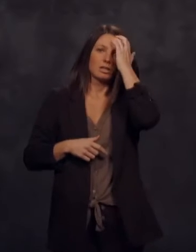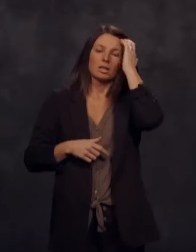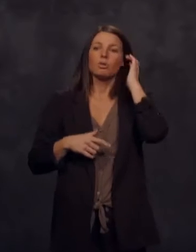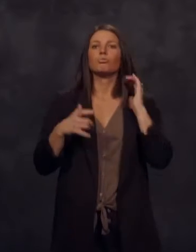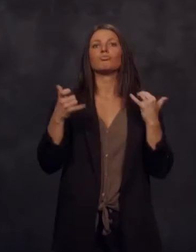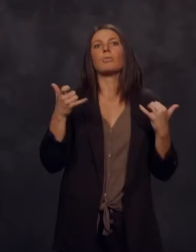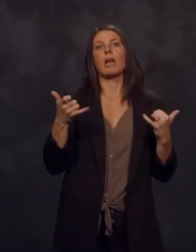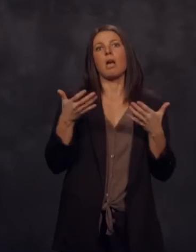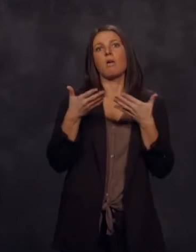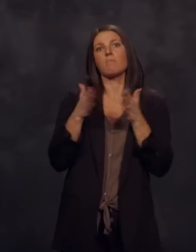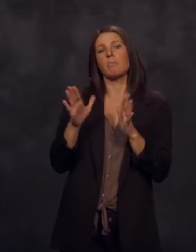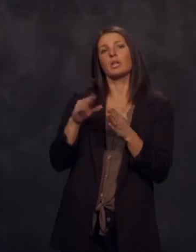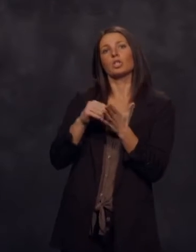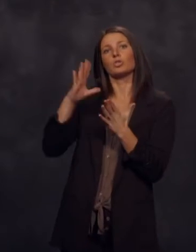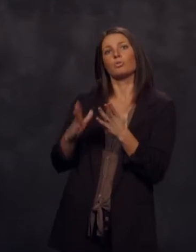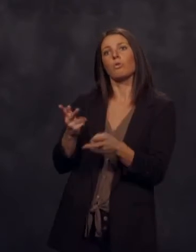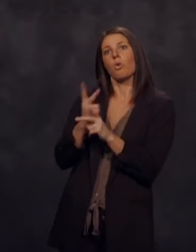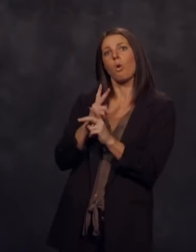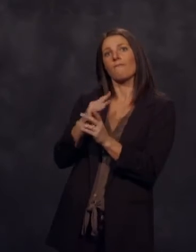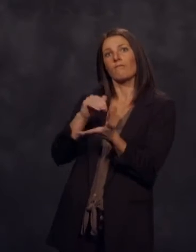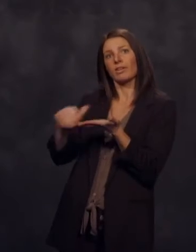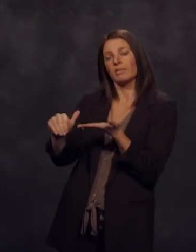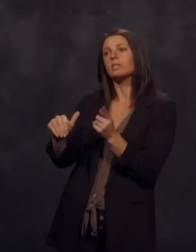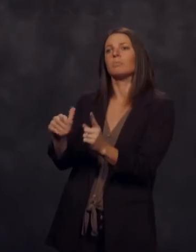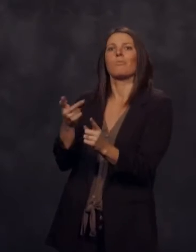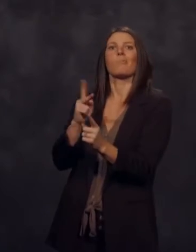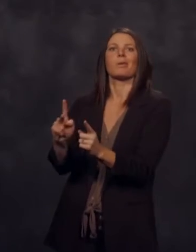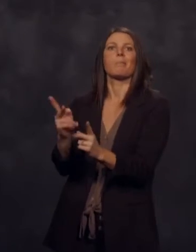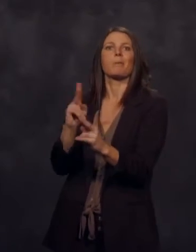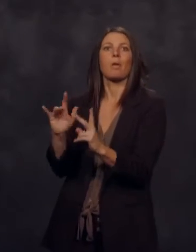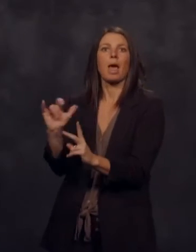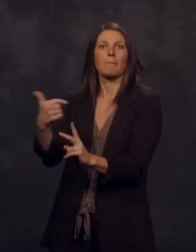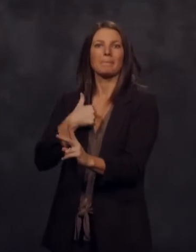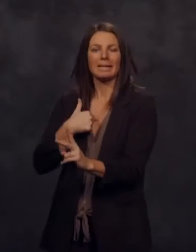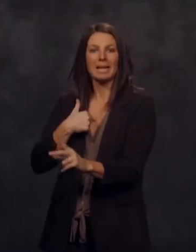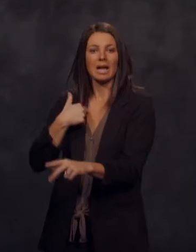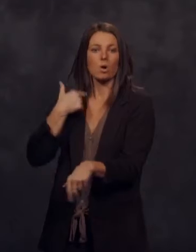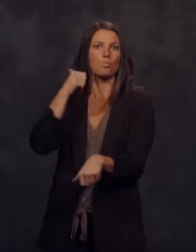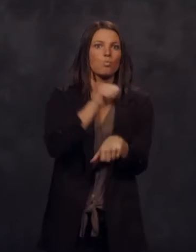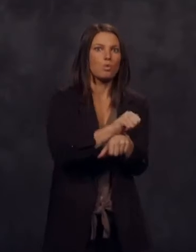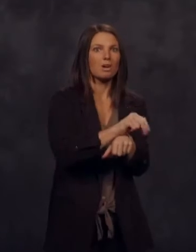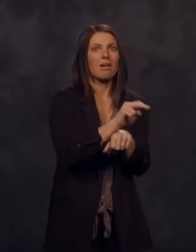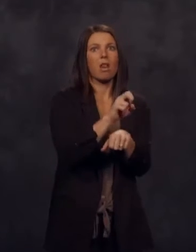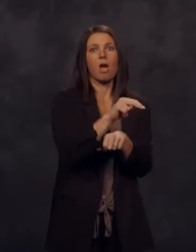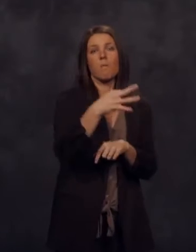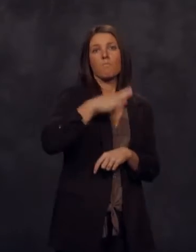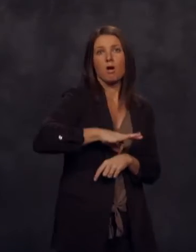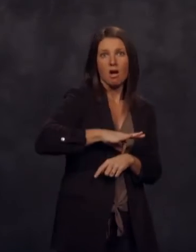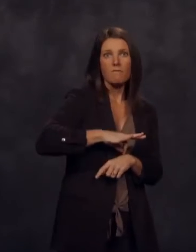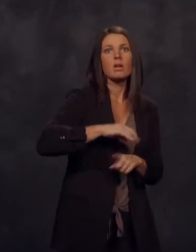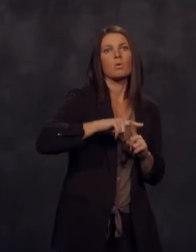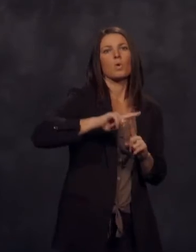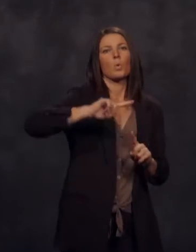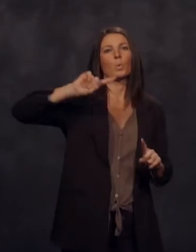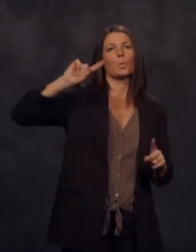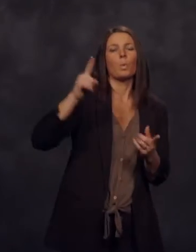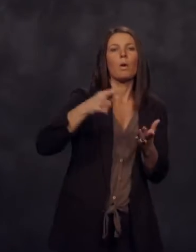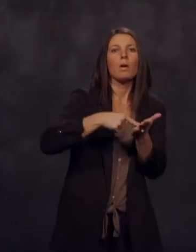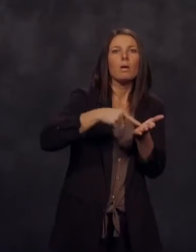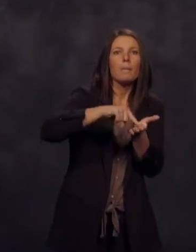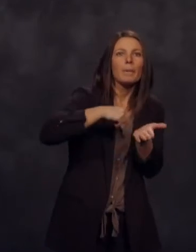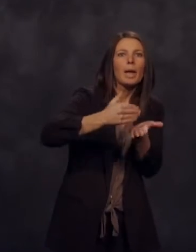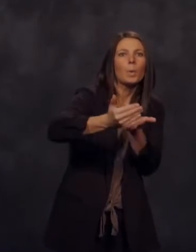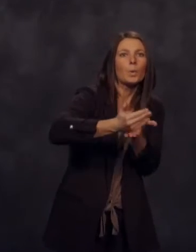Right now, public student loan forgiveness allows people like me to work at a nonprofit, but we do so at a substantially reduced rate. For